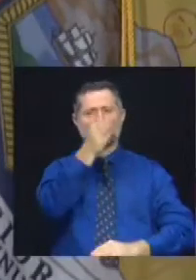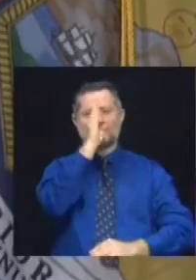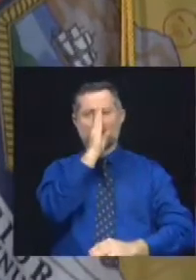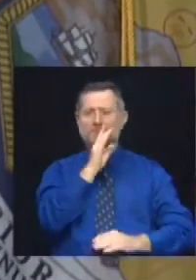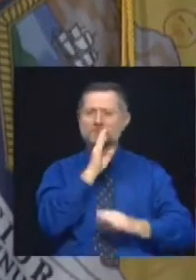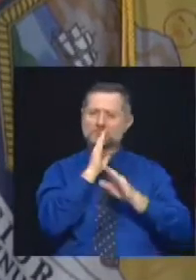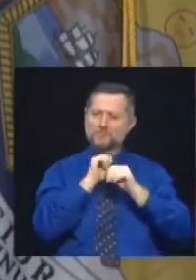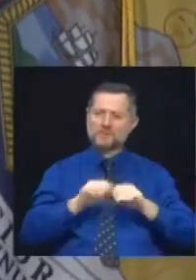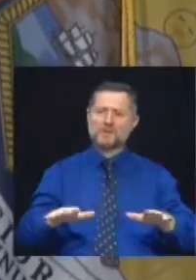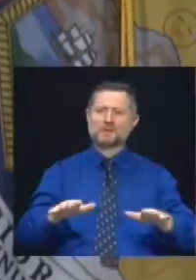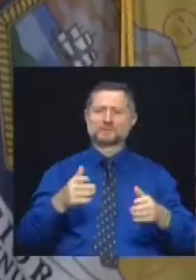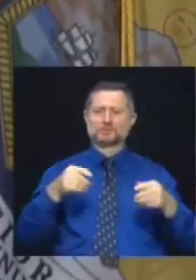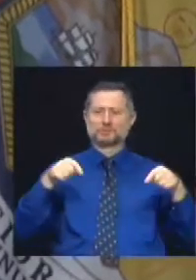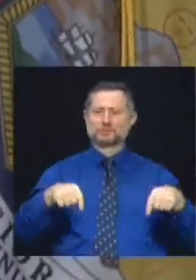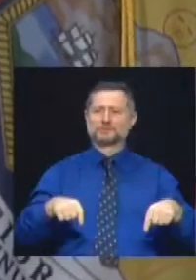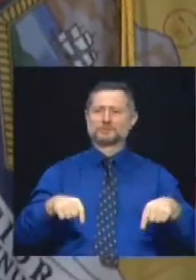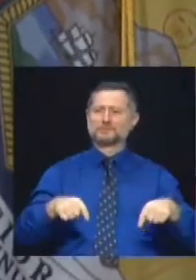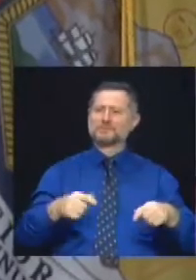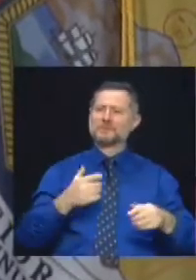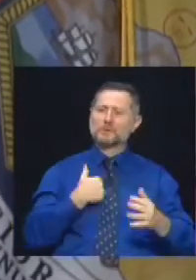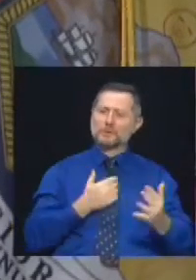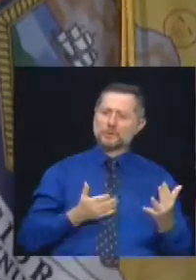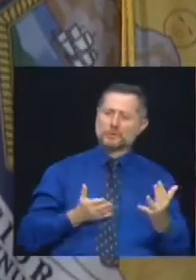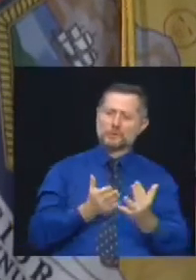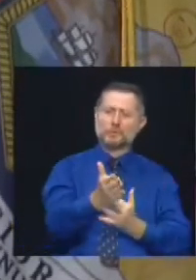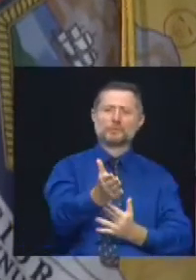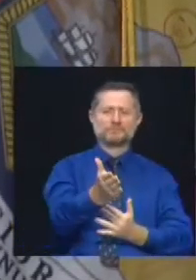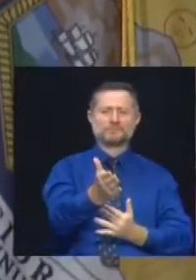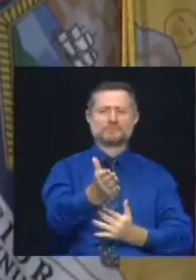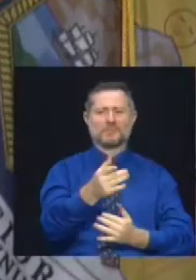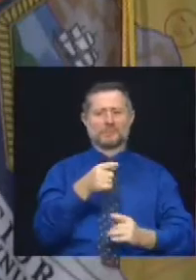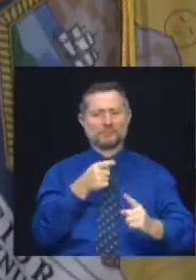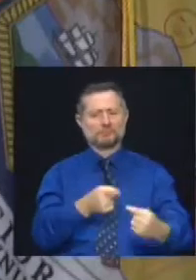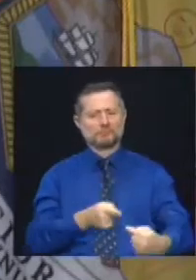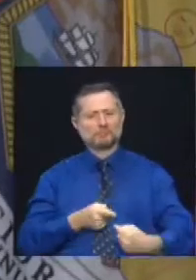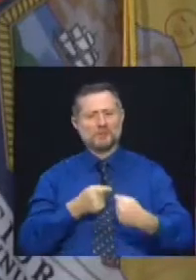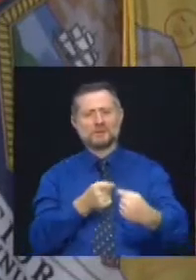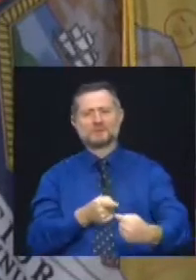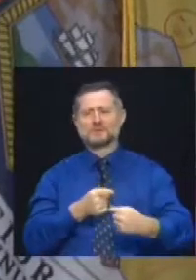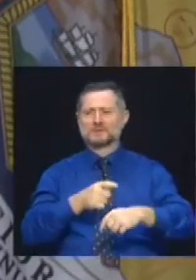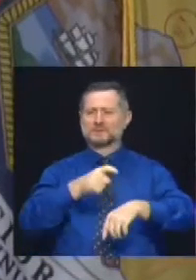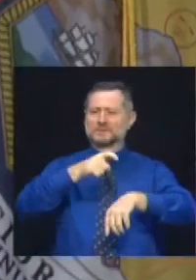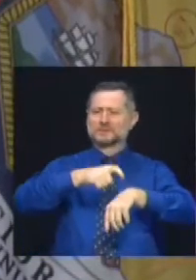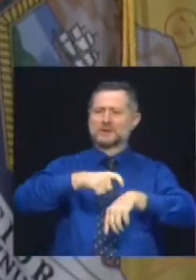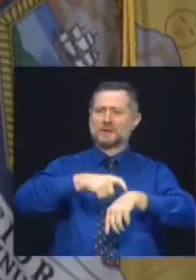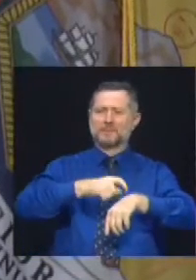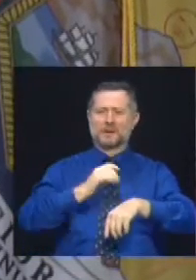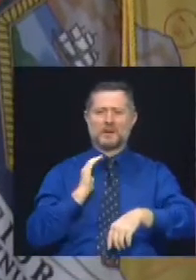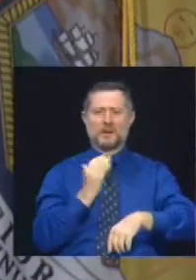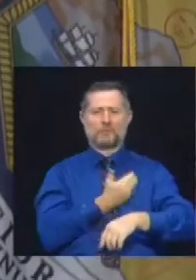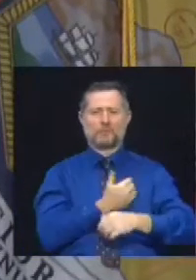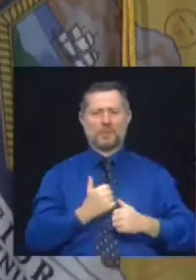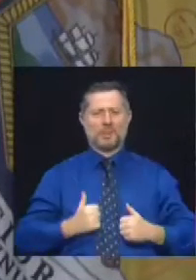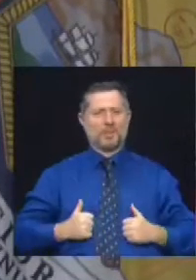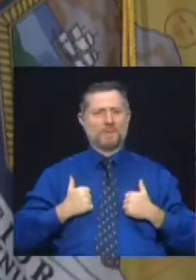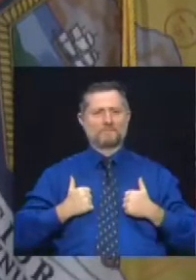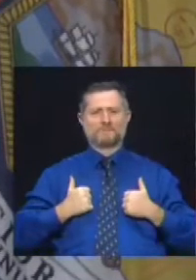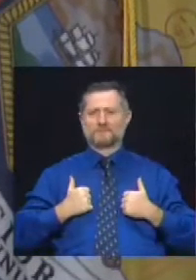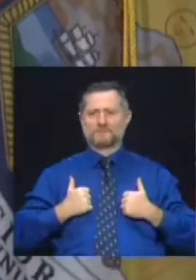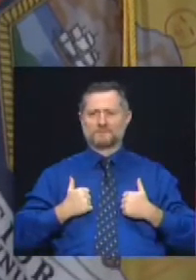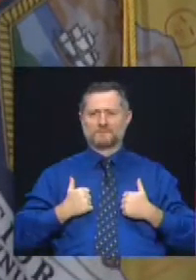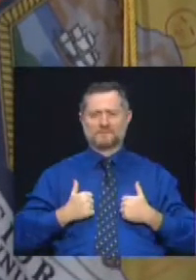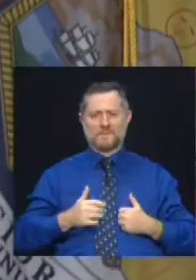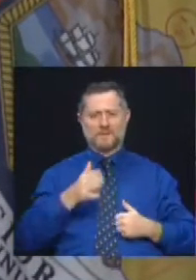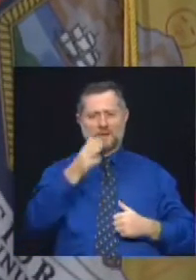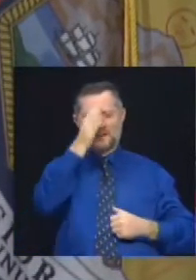as we go through these treacherous times of our lives, that you will, oh God, just